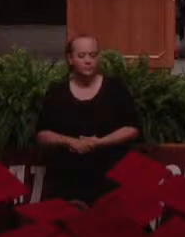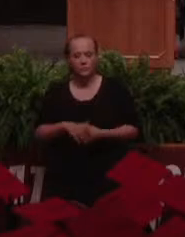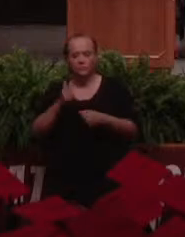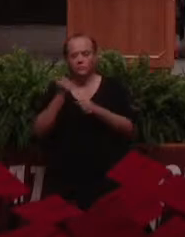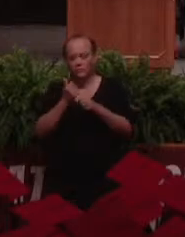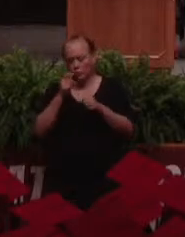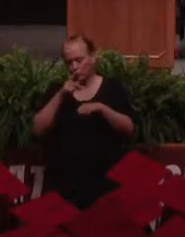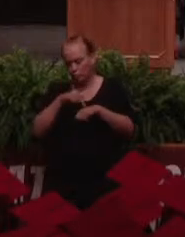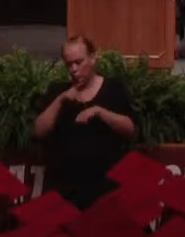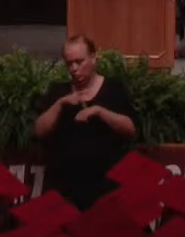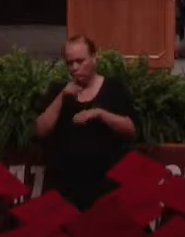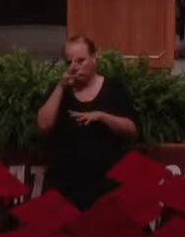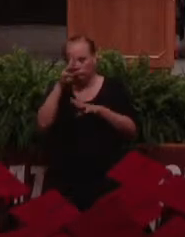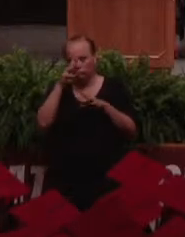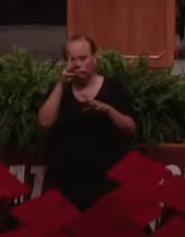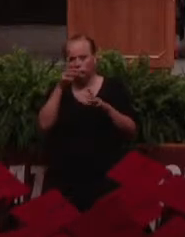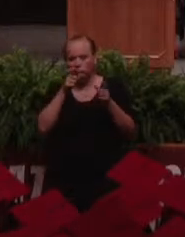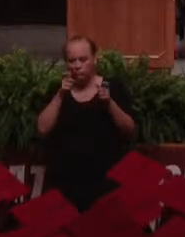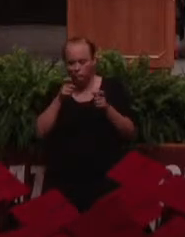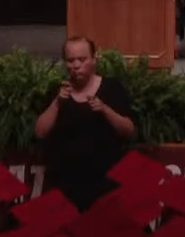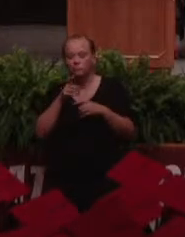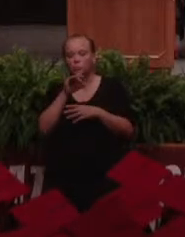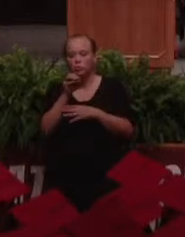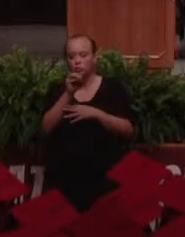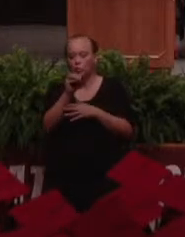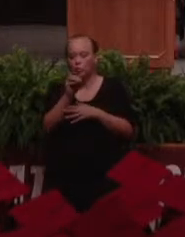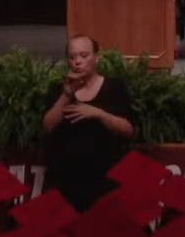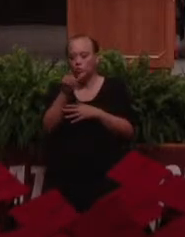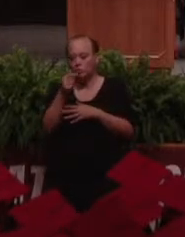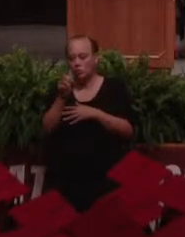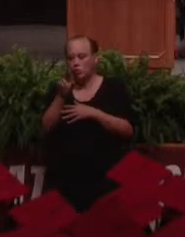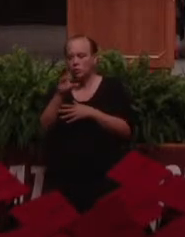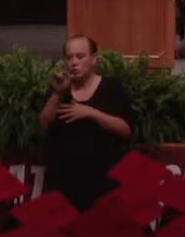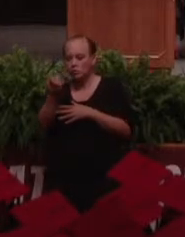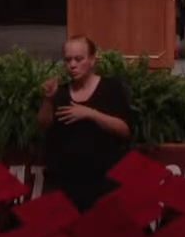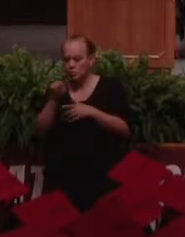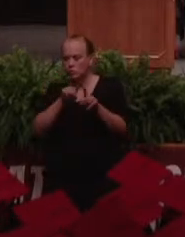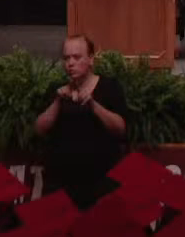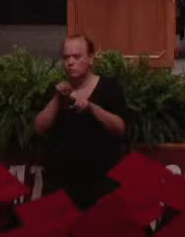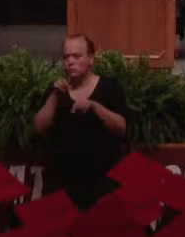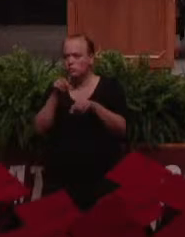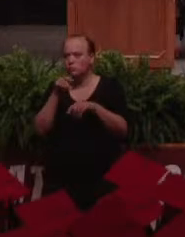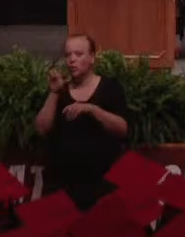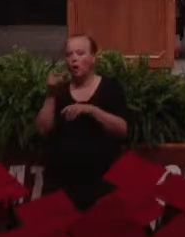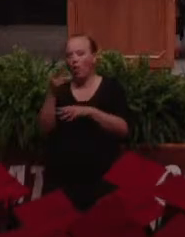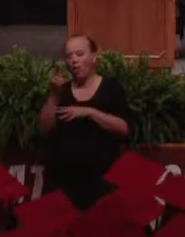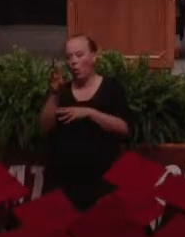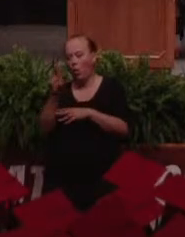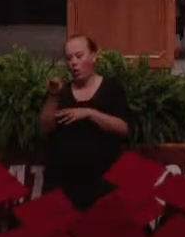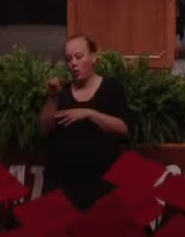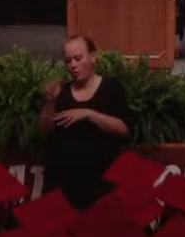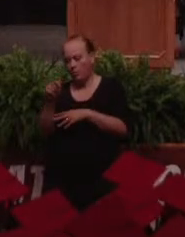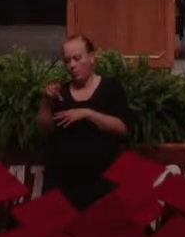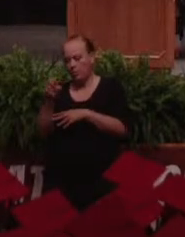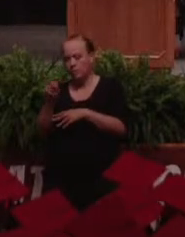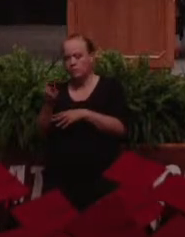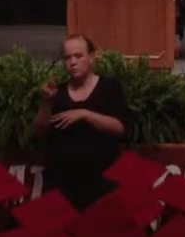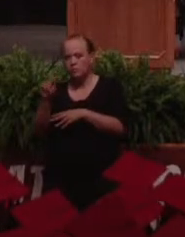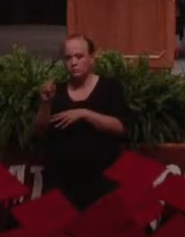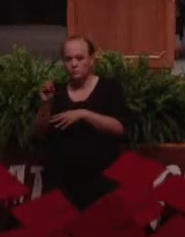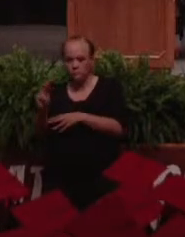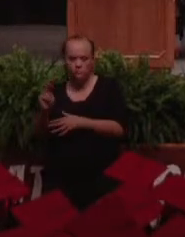Assistant Principals Innovation Administrator Joel Garcia and Assistant Principal Brittany Kelly.